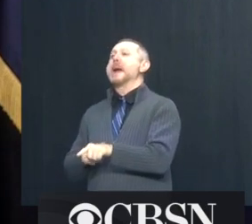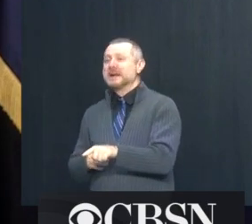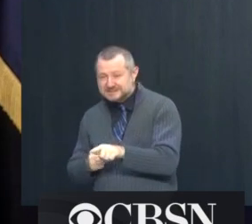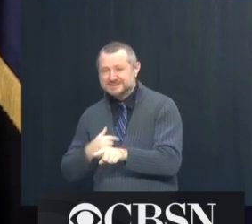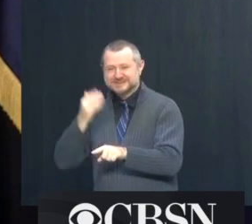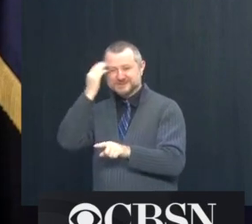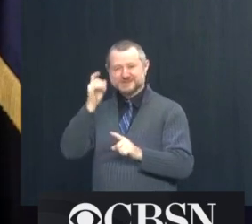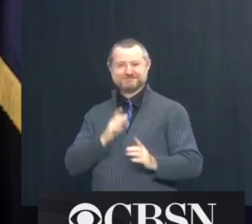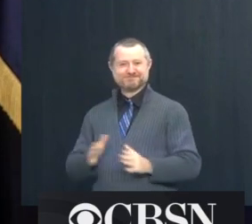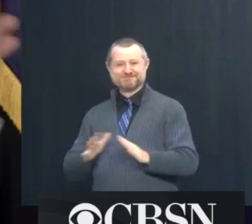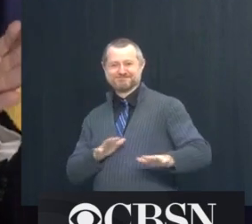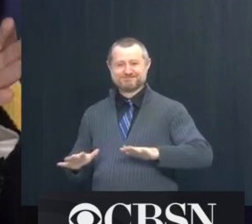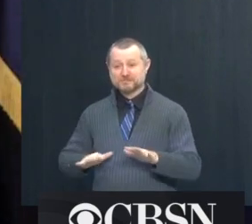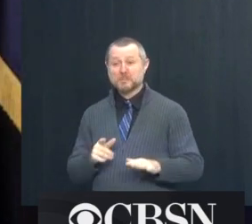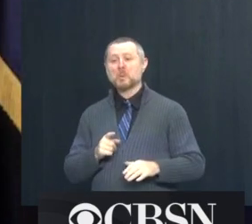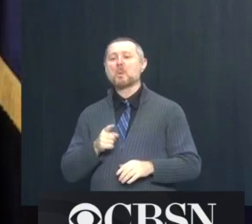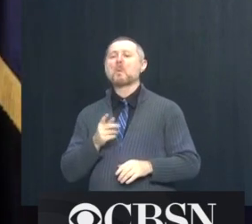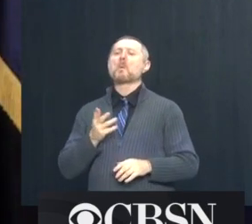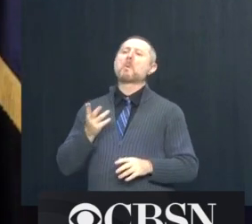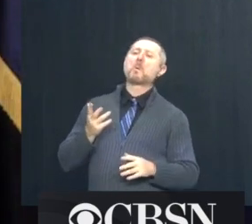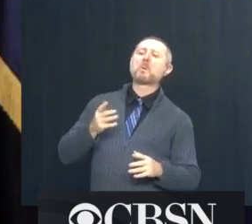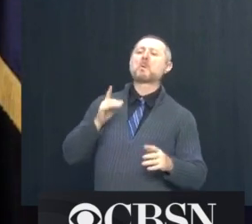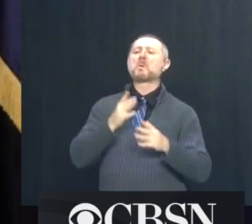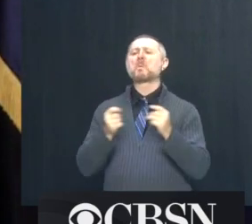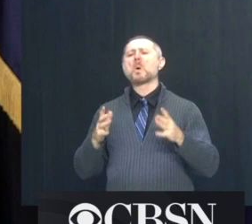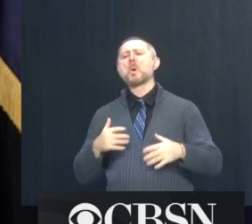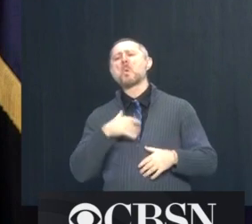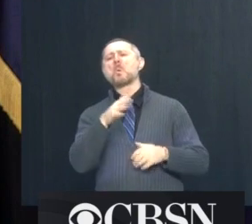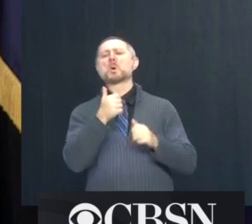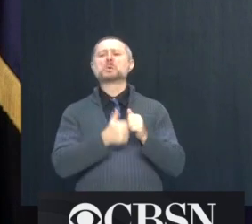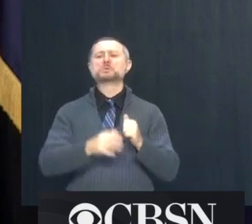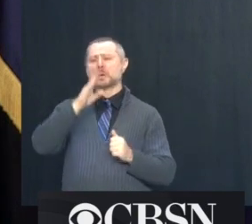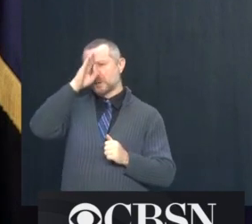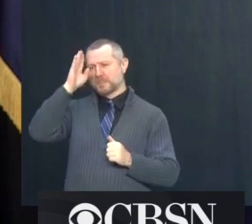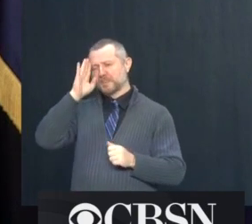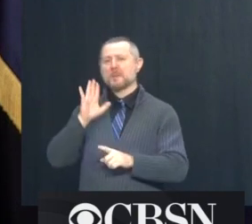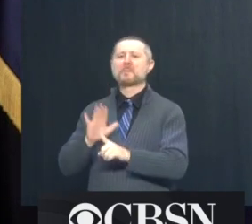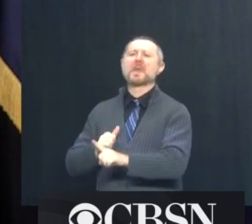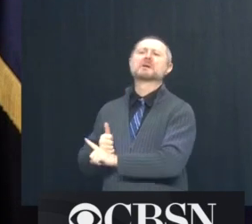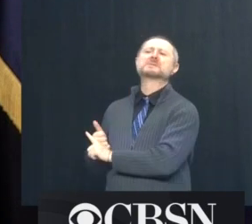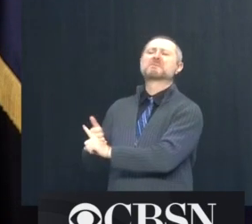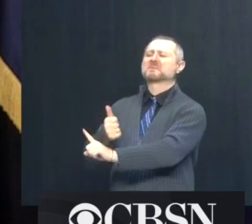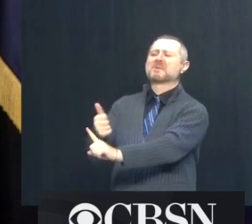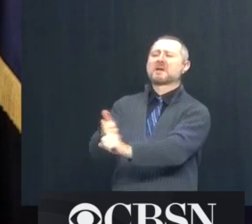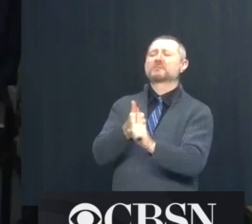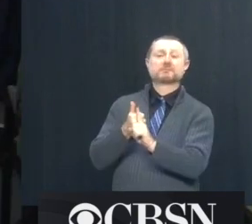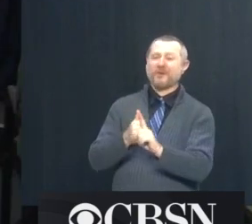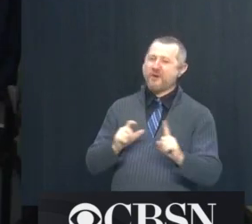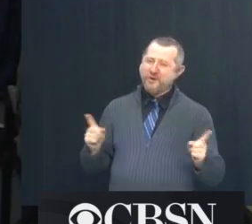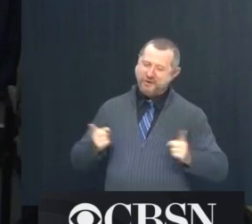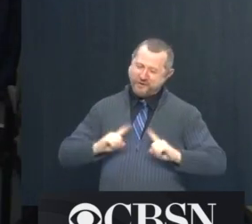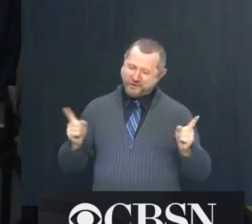each hospital as if it's its own thing. Yeah, not in a crisis. You don't.